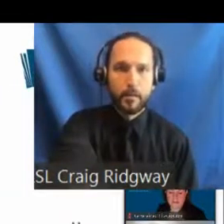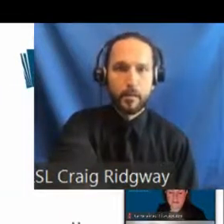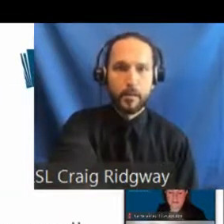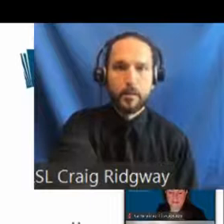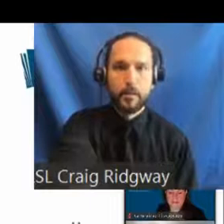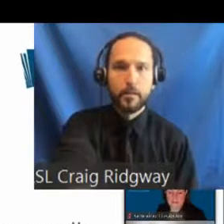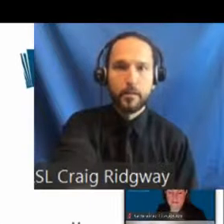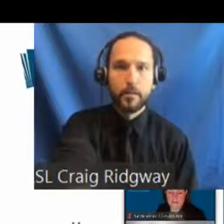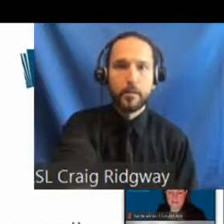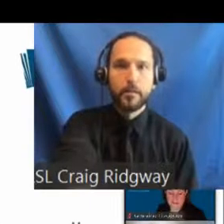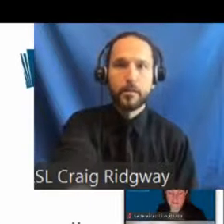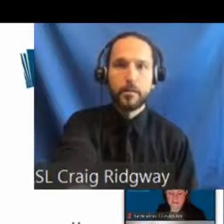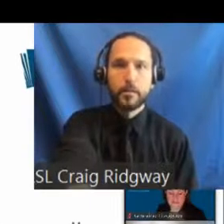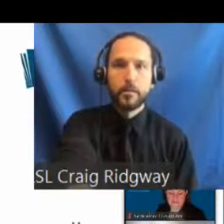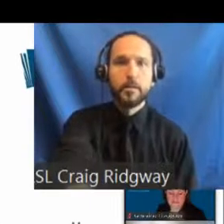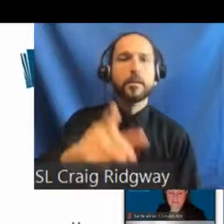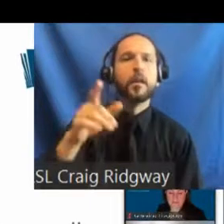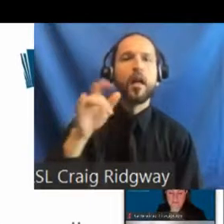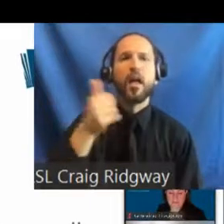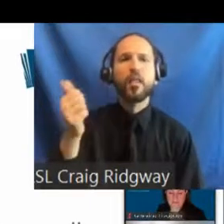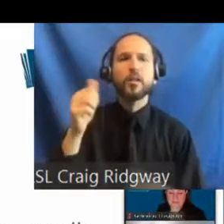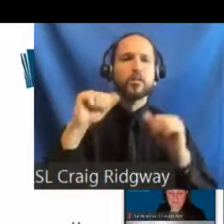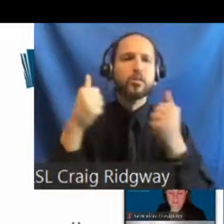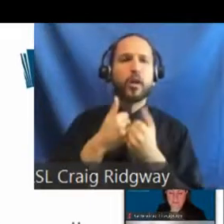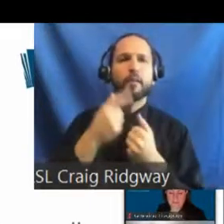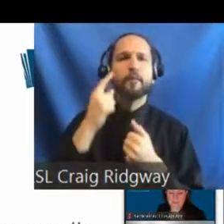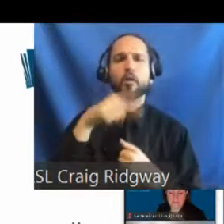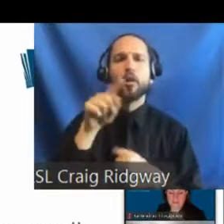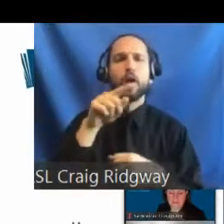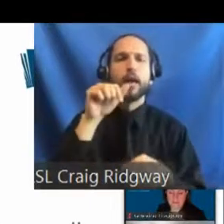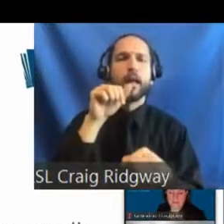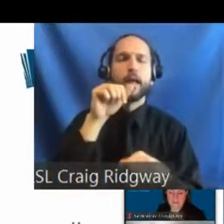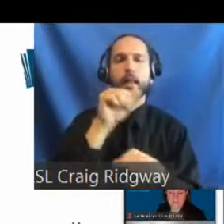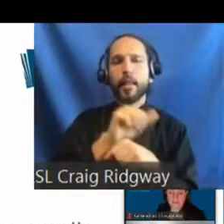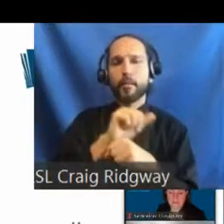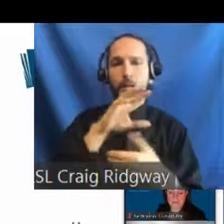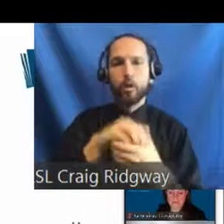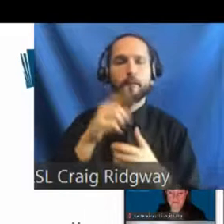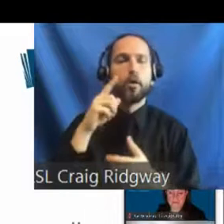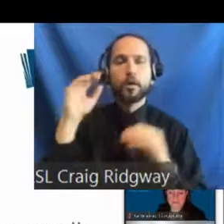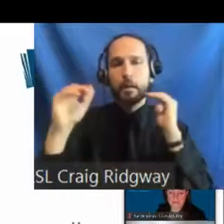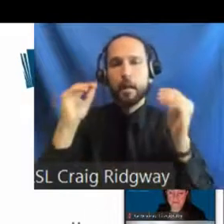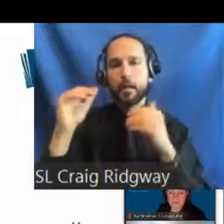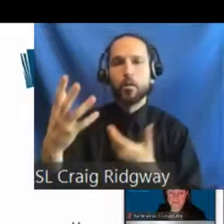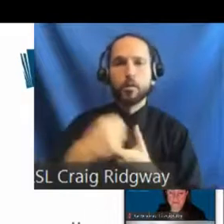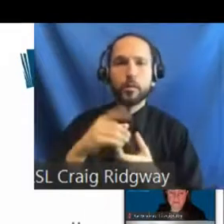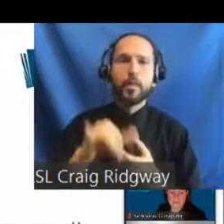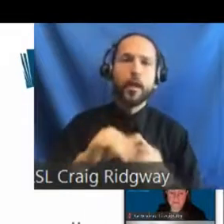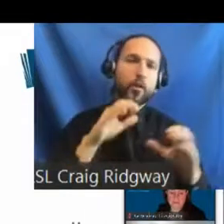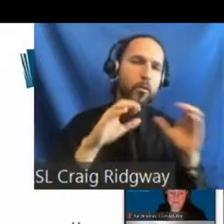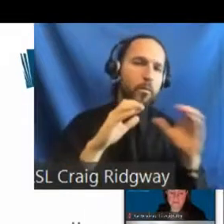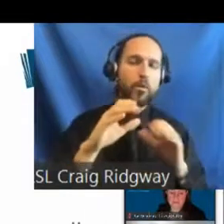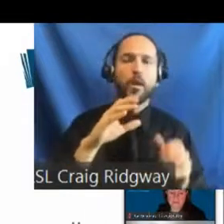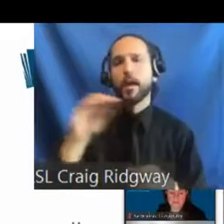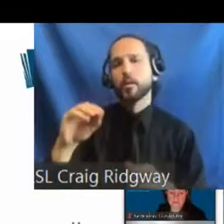Some distinctive challenges to labor inclusion experienced by adults with autism include communication and social skill